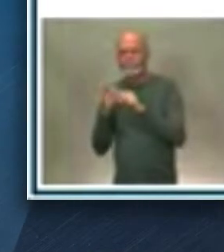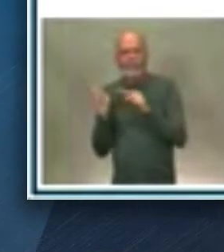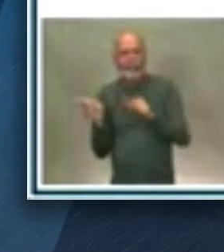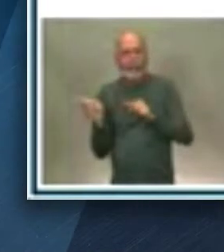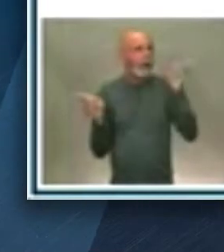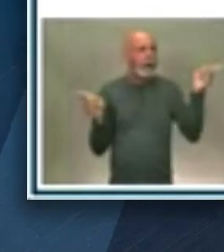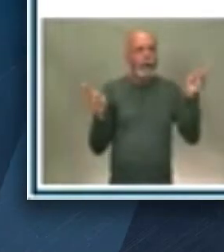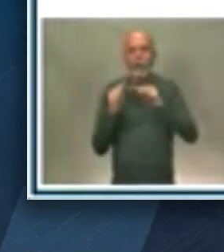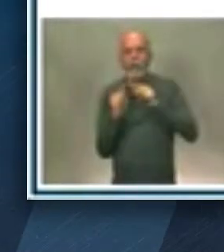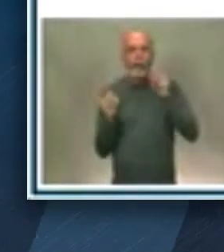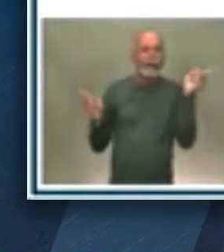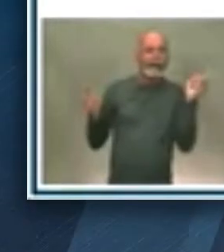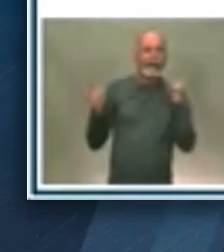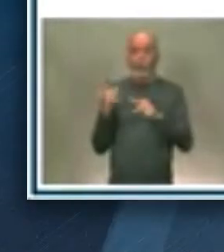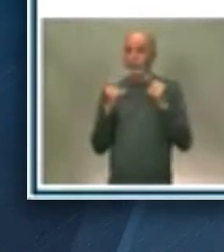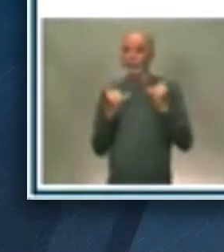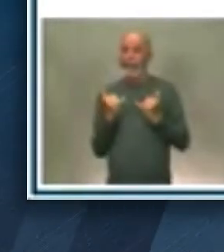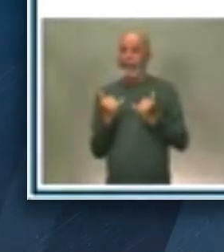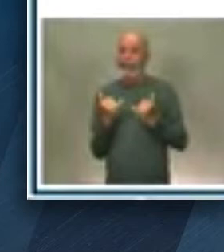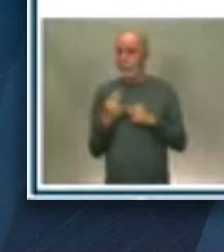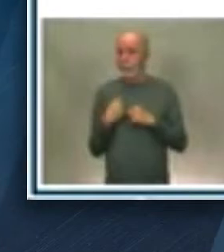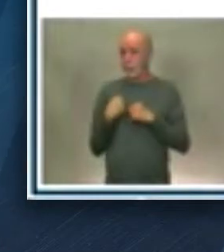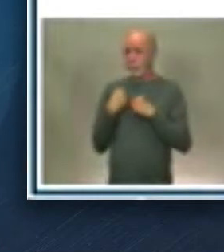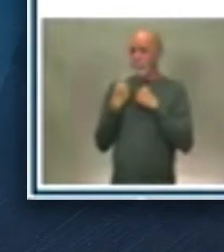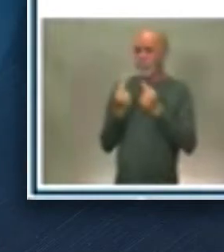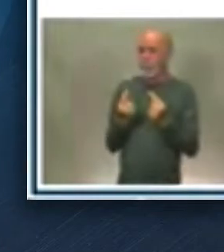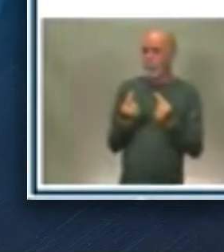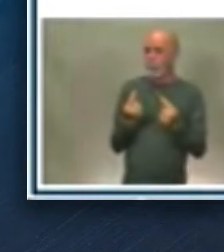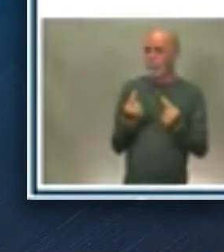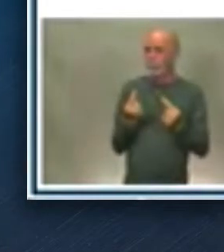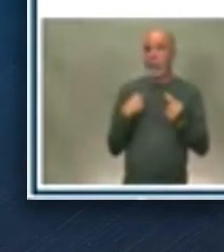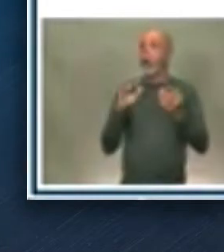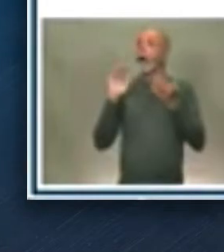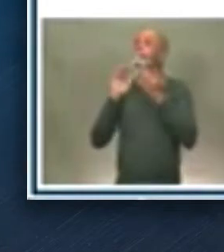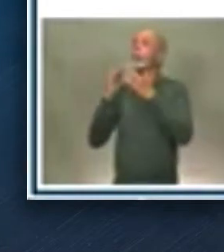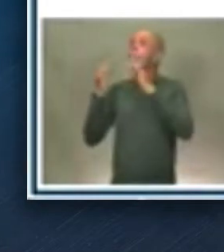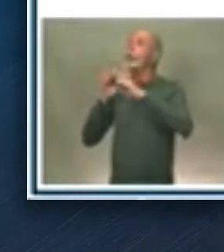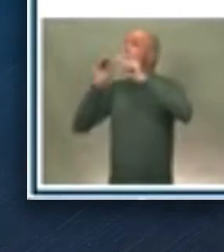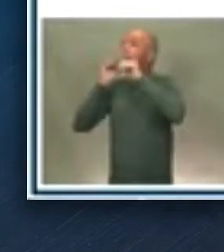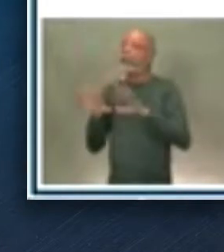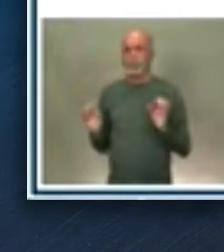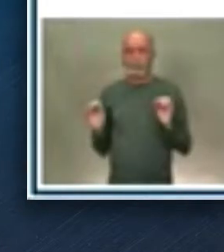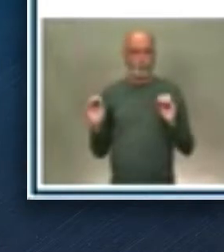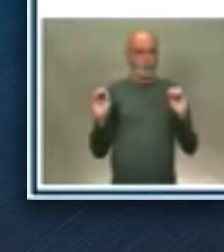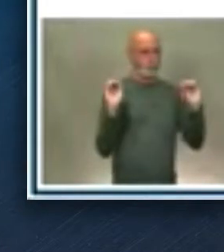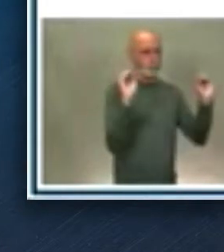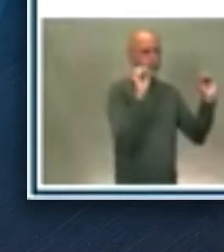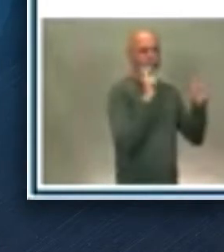still very comfortable what we're seeing. There's no sign of community spread. It's travel or close contacts,